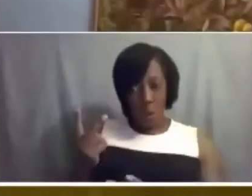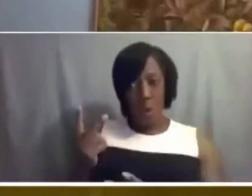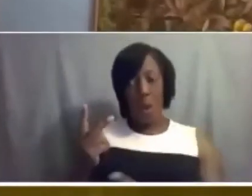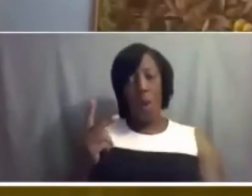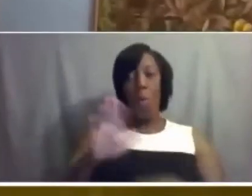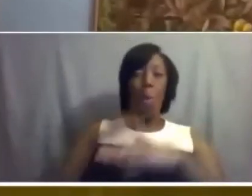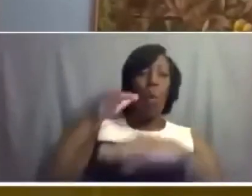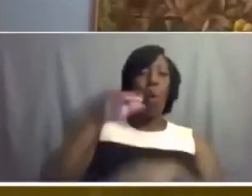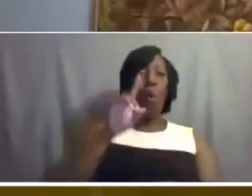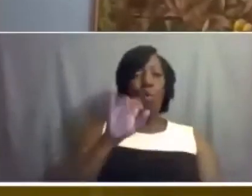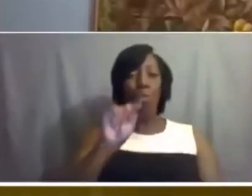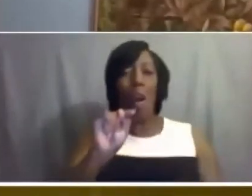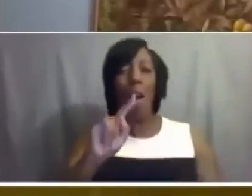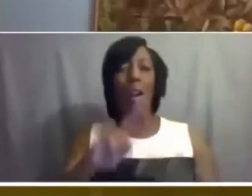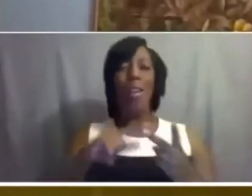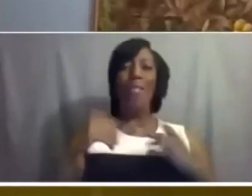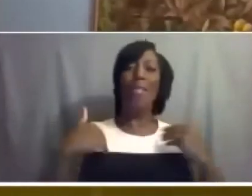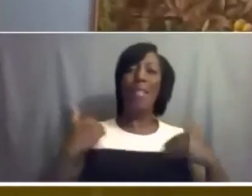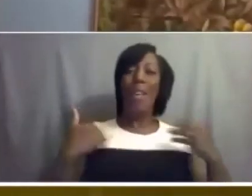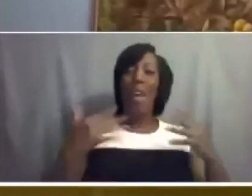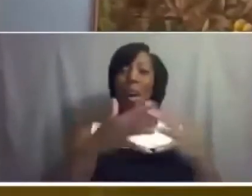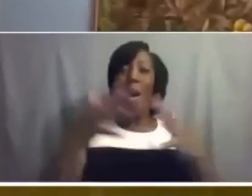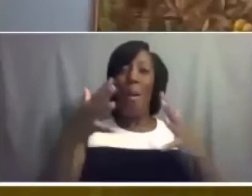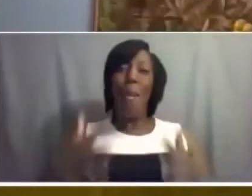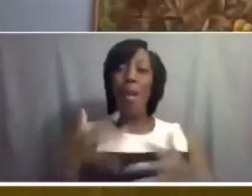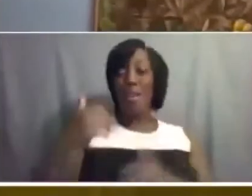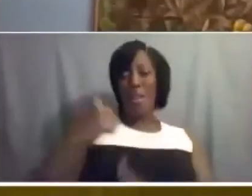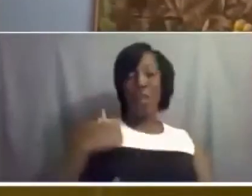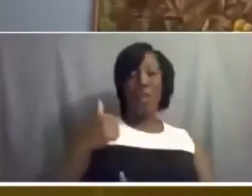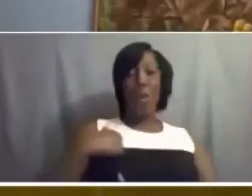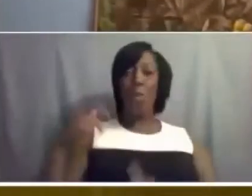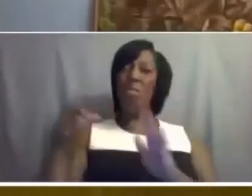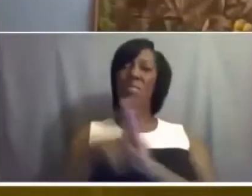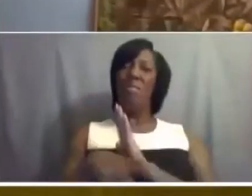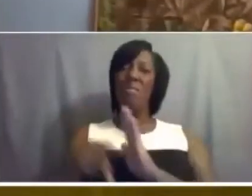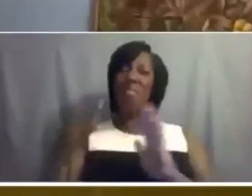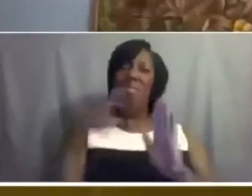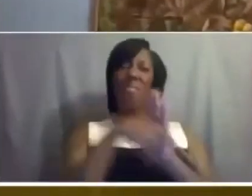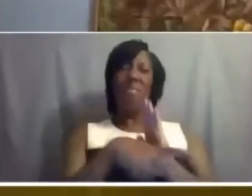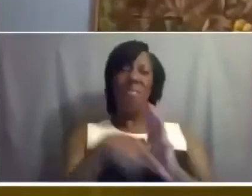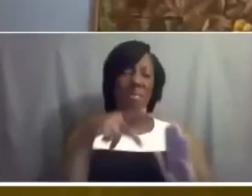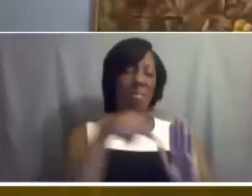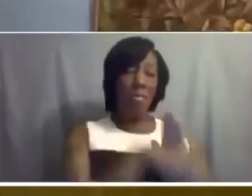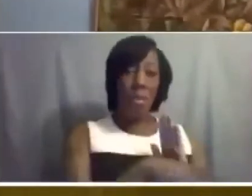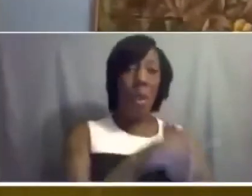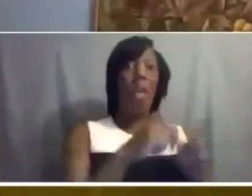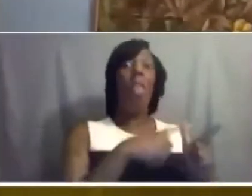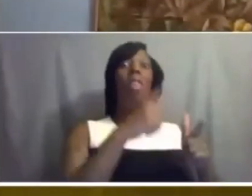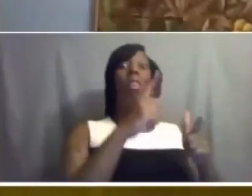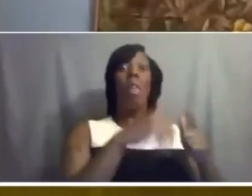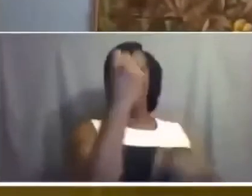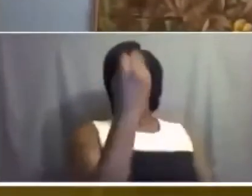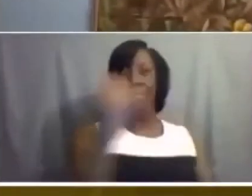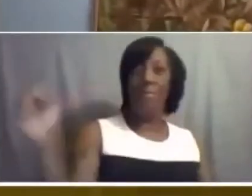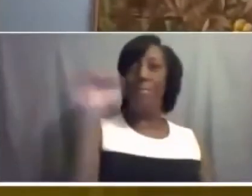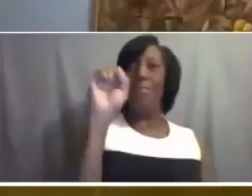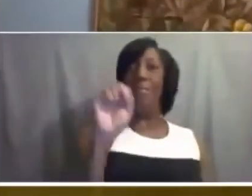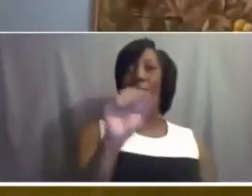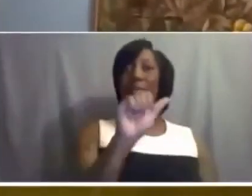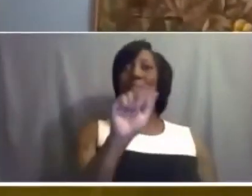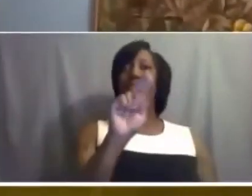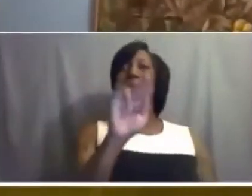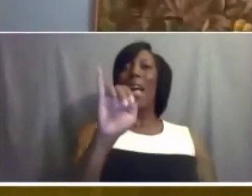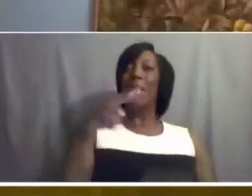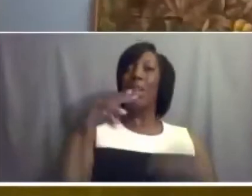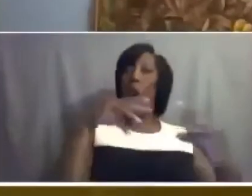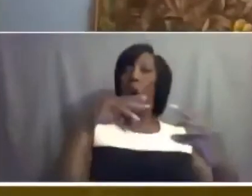many young American soldiers being killed, there was a huge youth movement, a huge anti-war movement. And